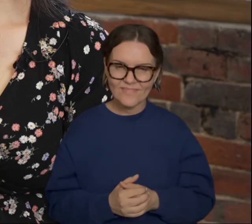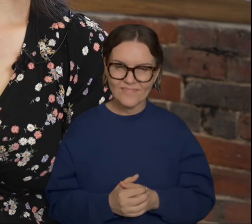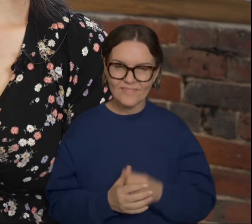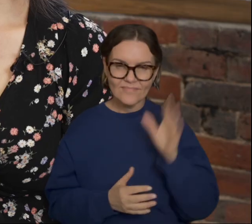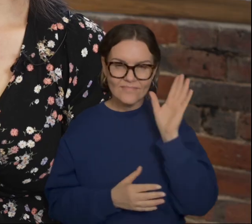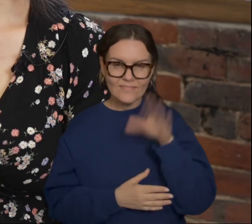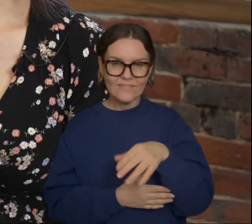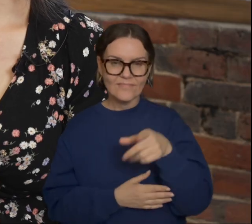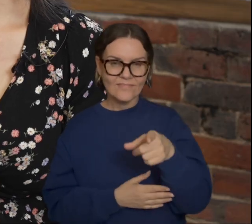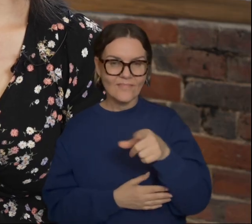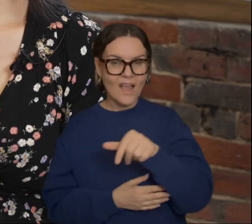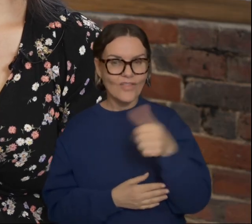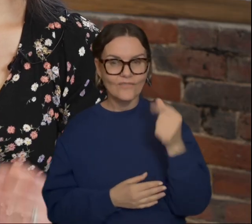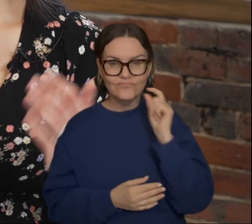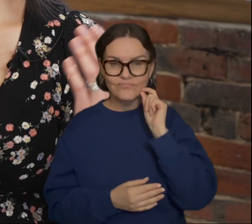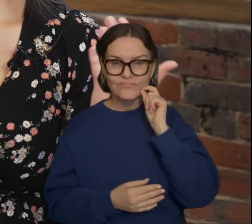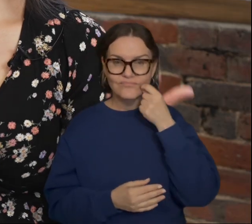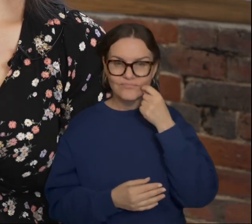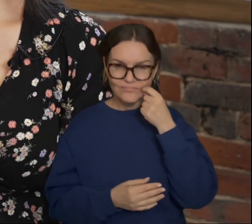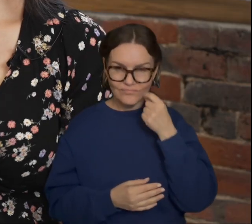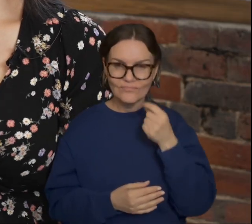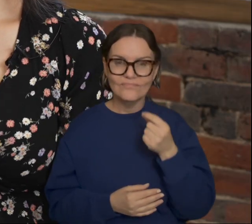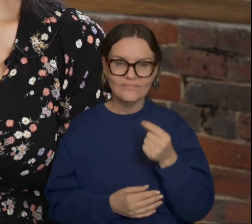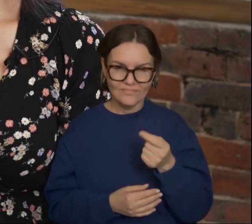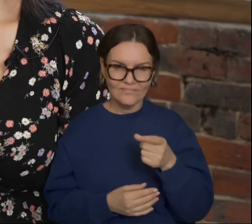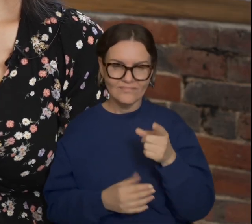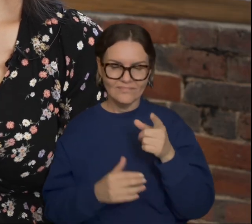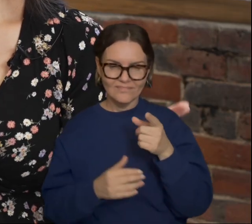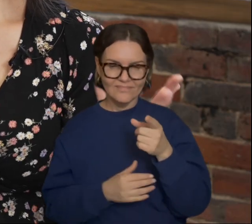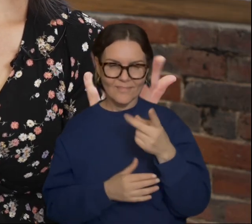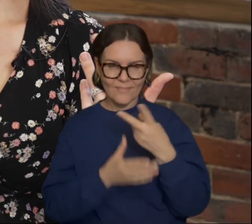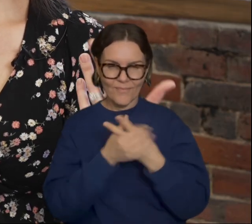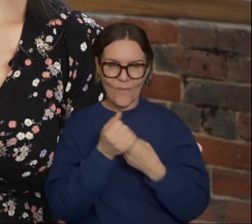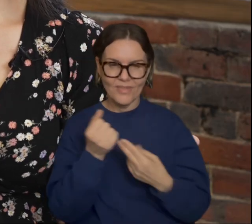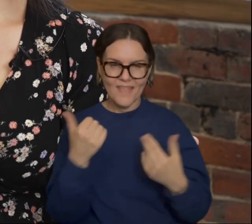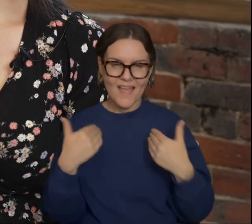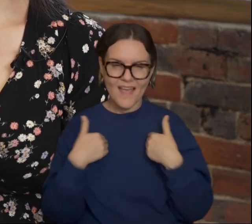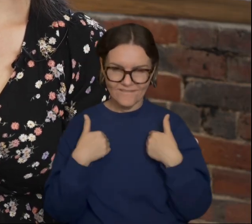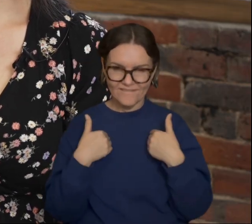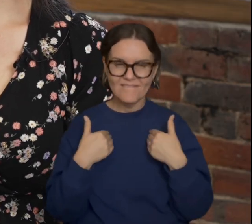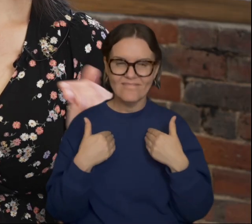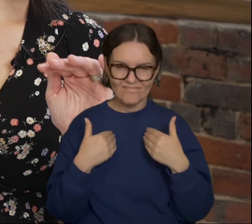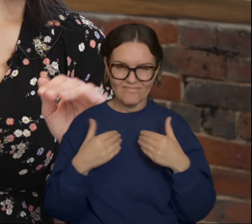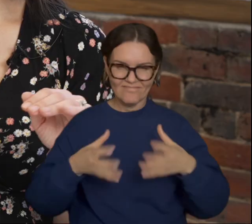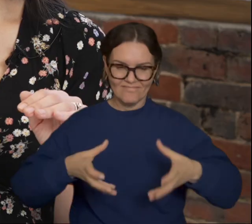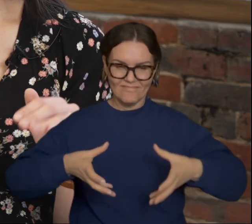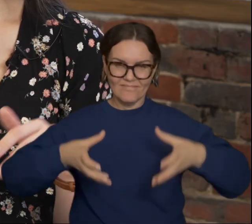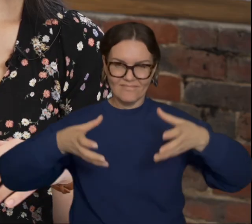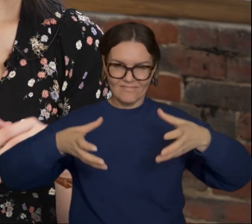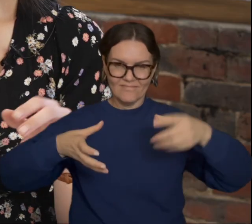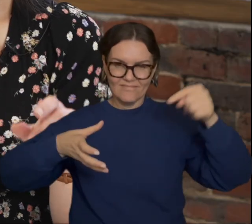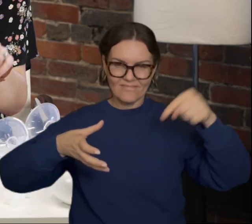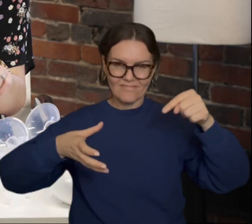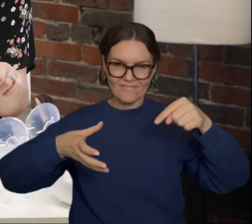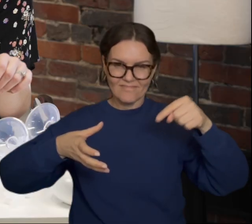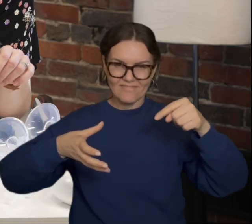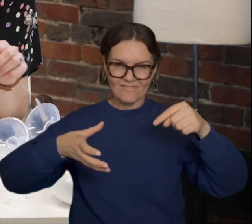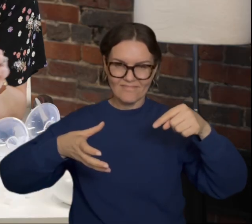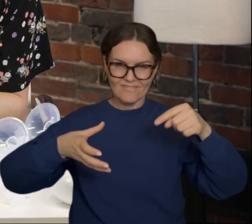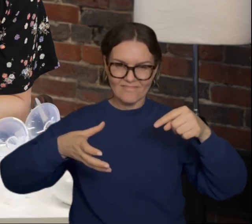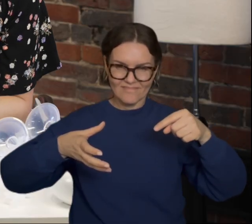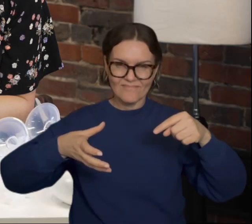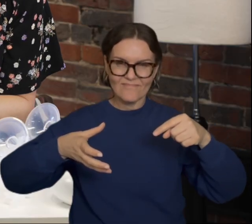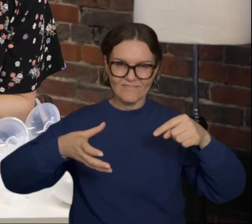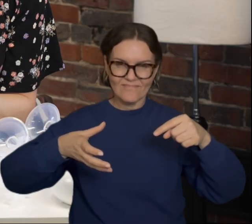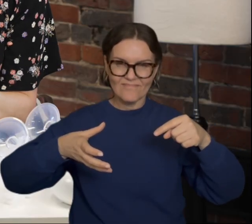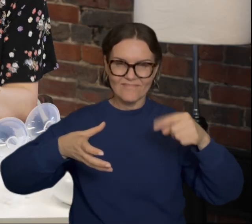other additional feature that they have is something very obvious. So one of these pumps on the table is a little bit different. The S6